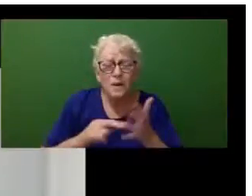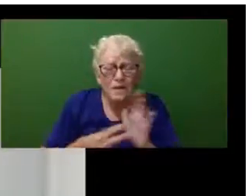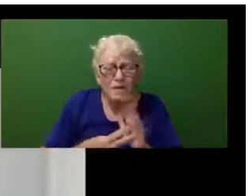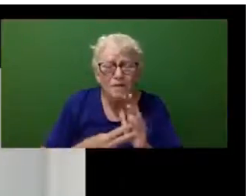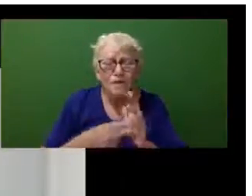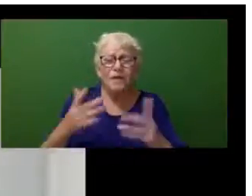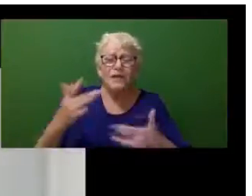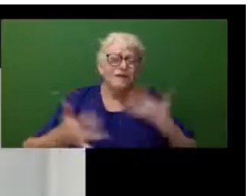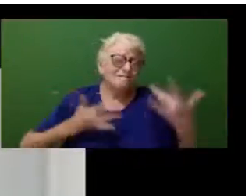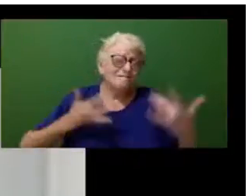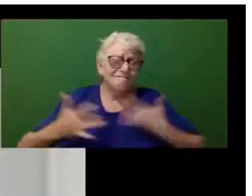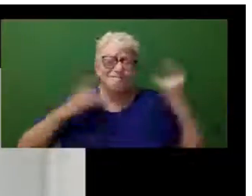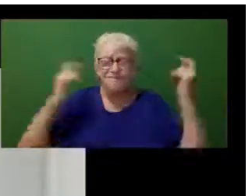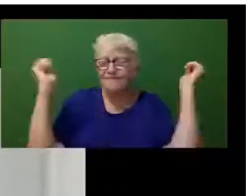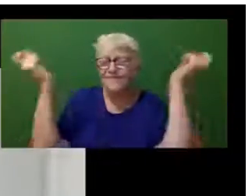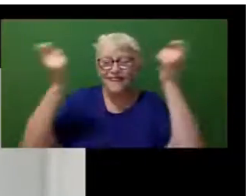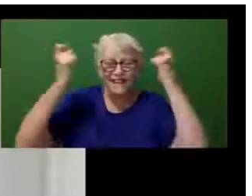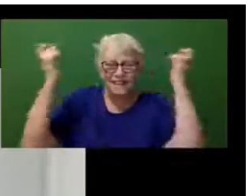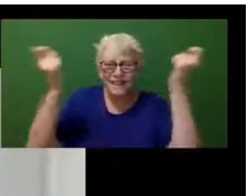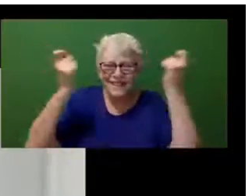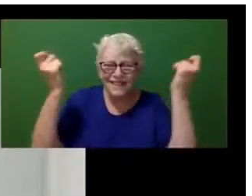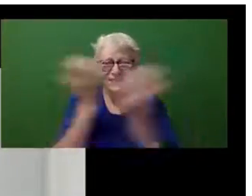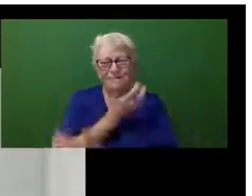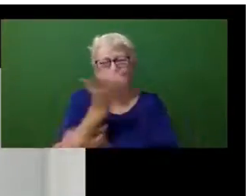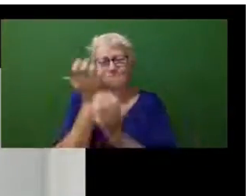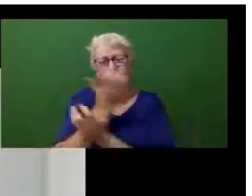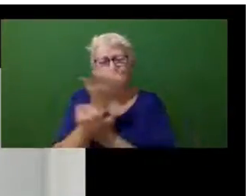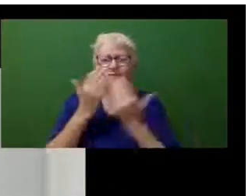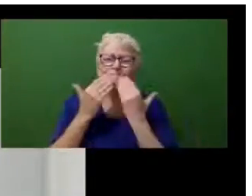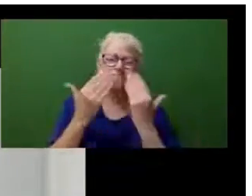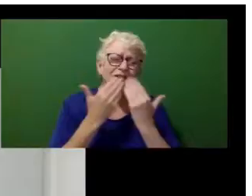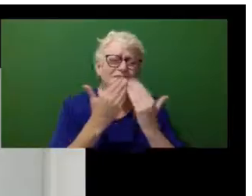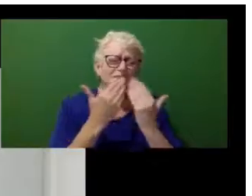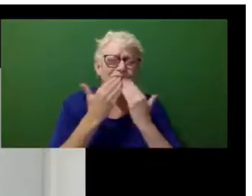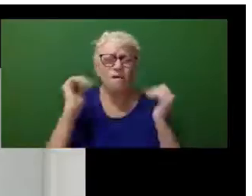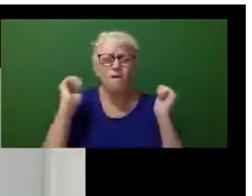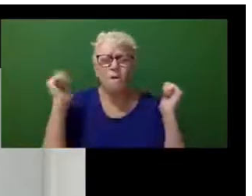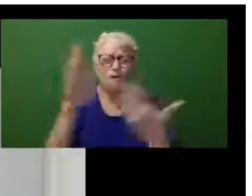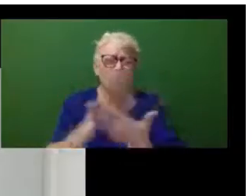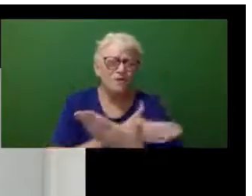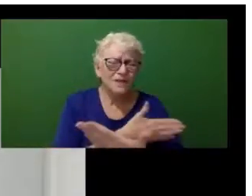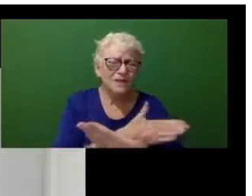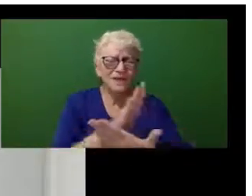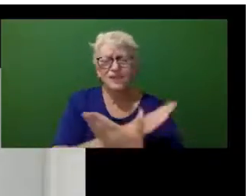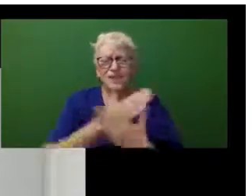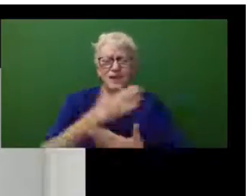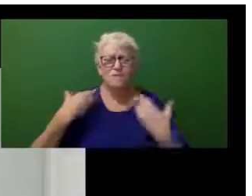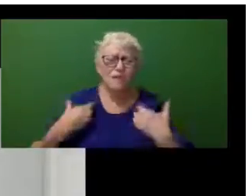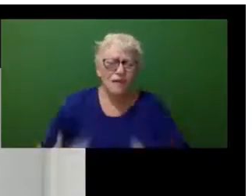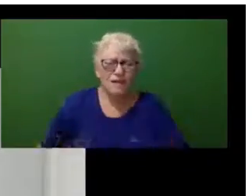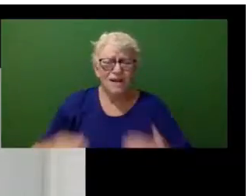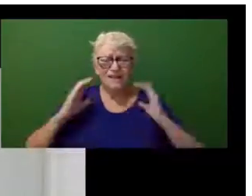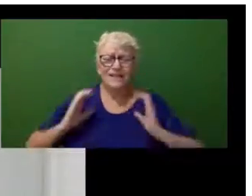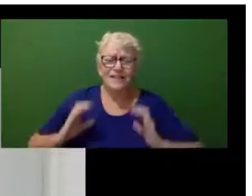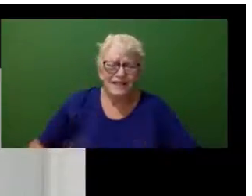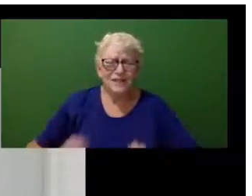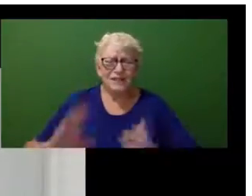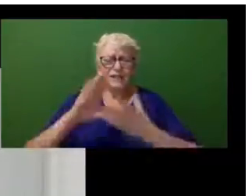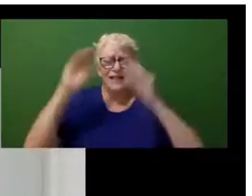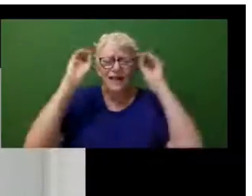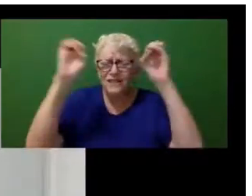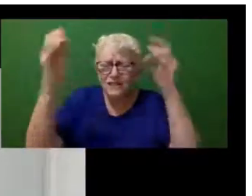Wow, what a meaningful and joyful celebration that was. We are grateful to our artists and clergy